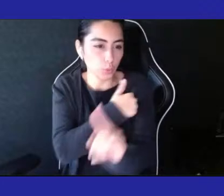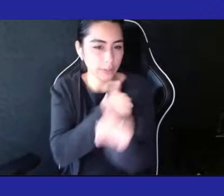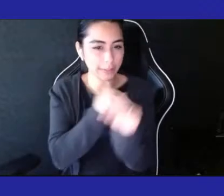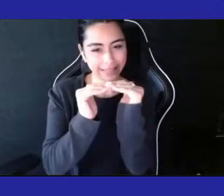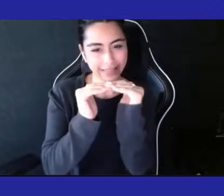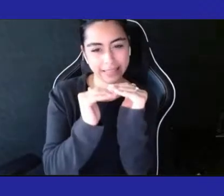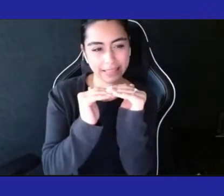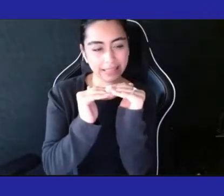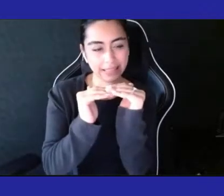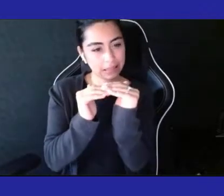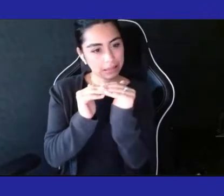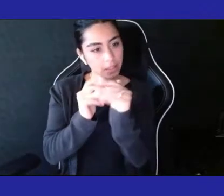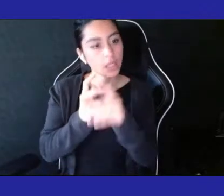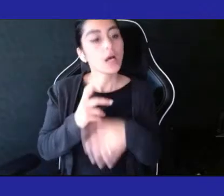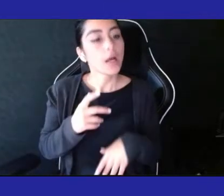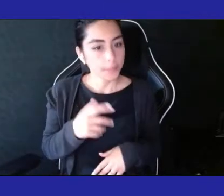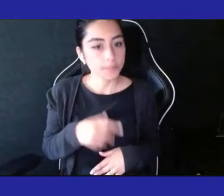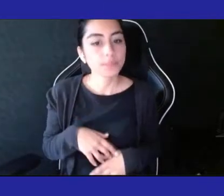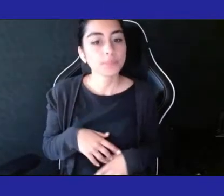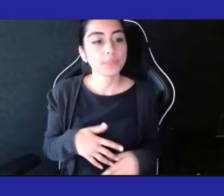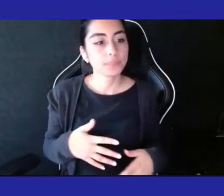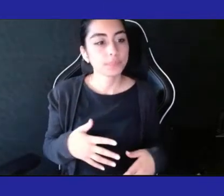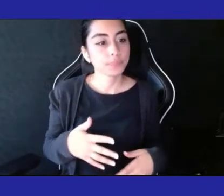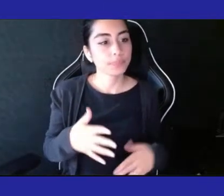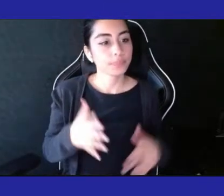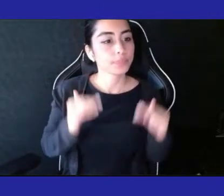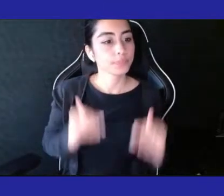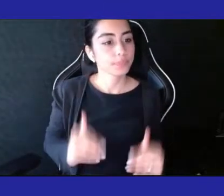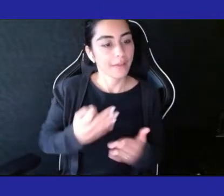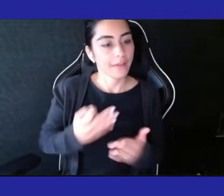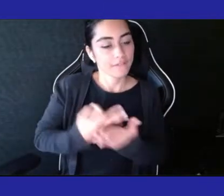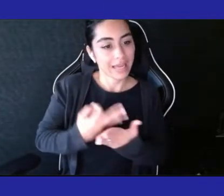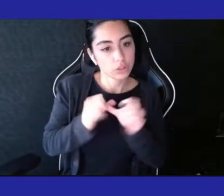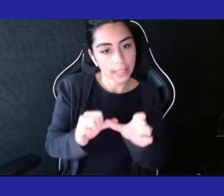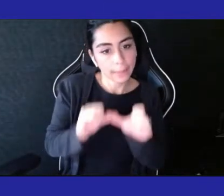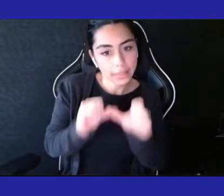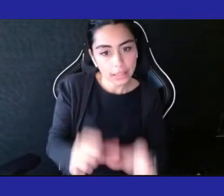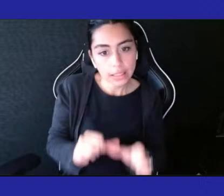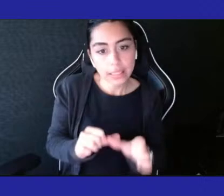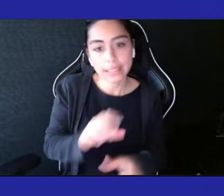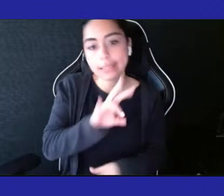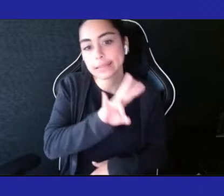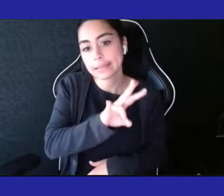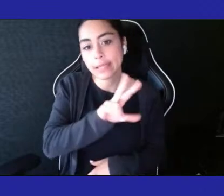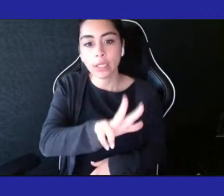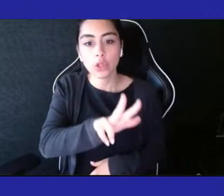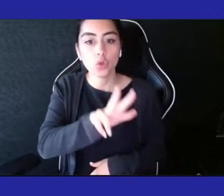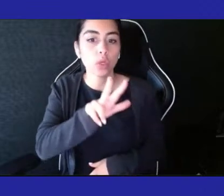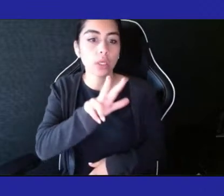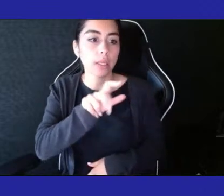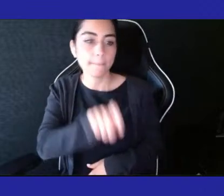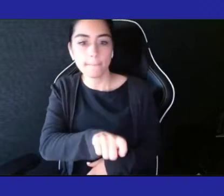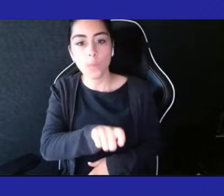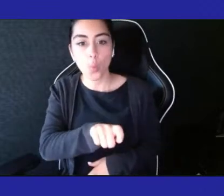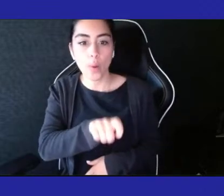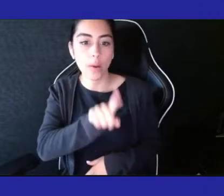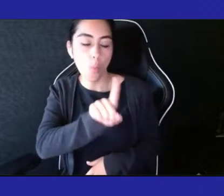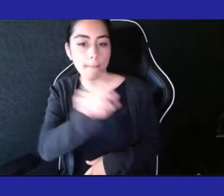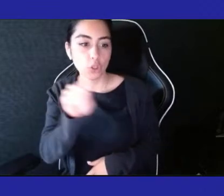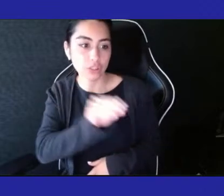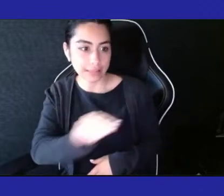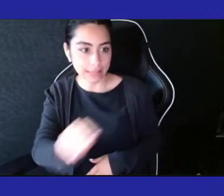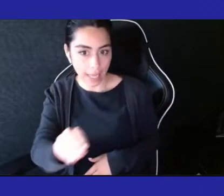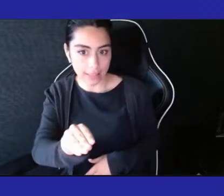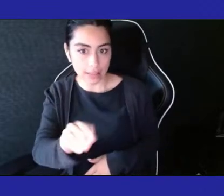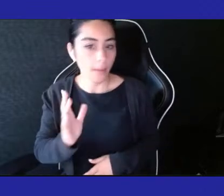73.8, but that is above the target of 65%. And the last one here, percent